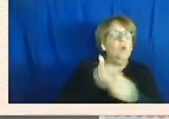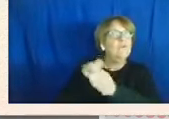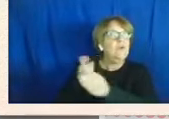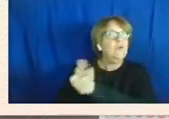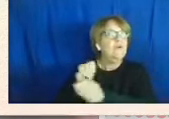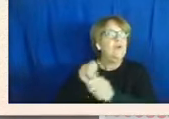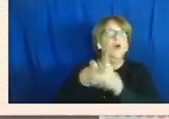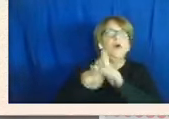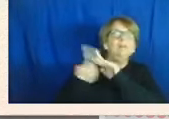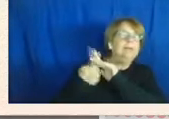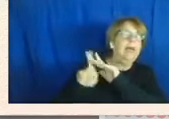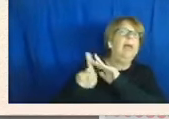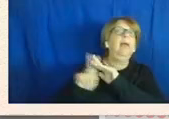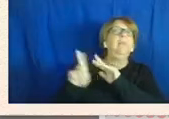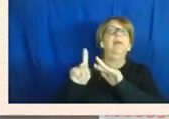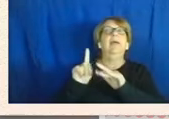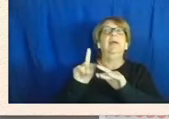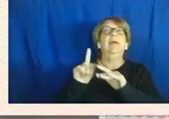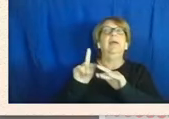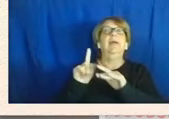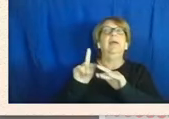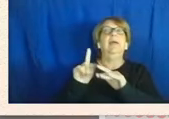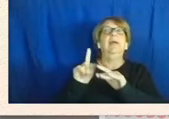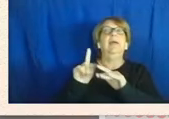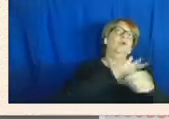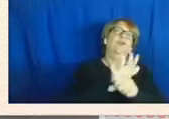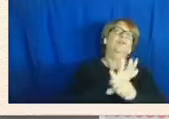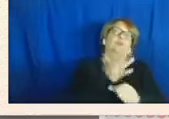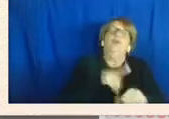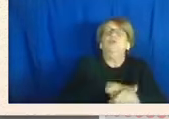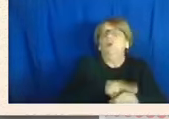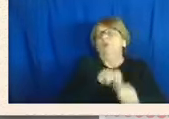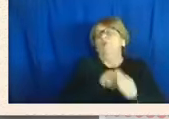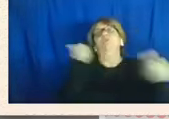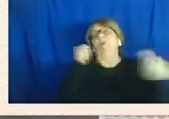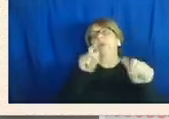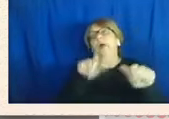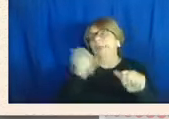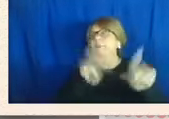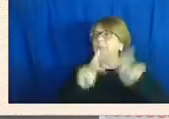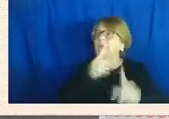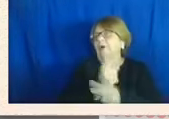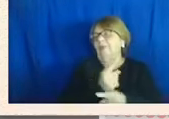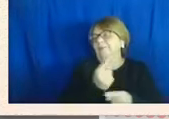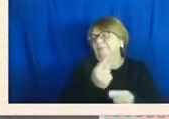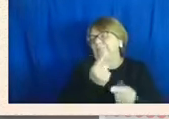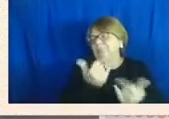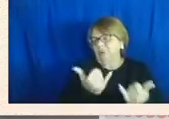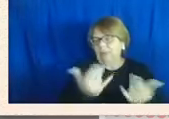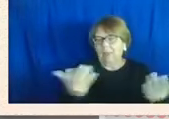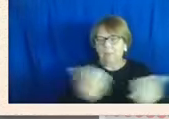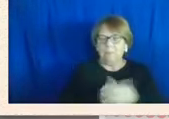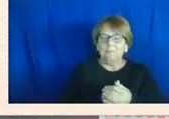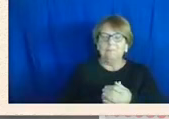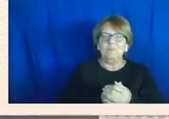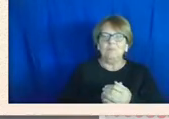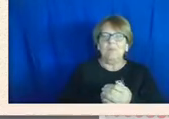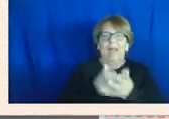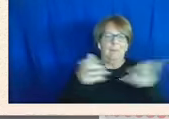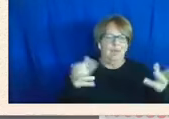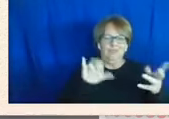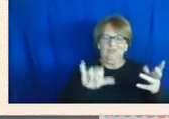for COVID? In other words, it's normative, obviously, to stay away from other people right now. And how much is this kind of getting in the way for